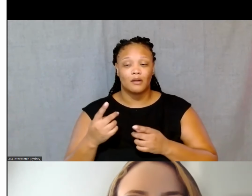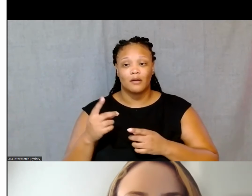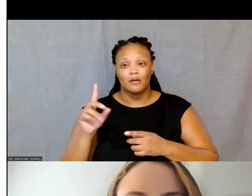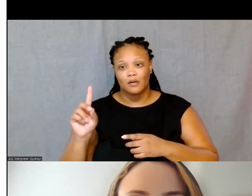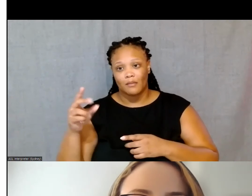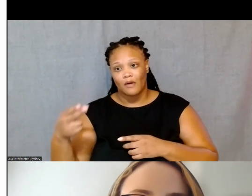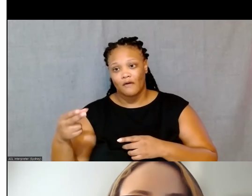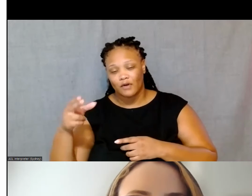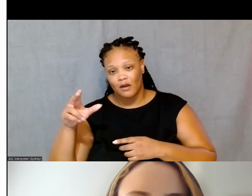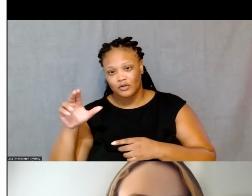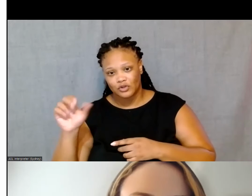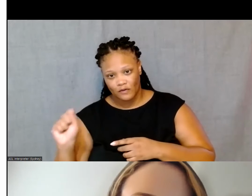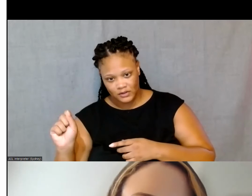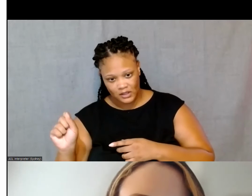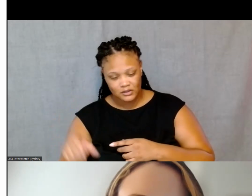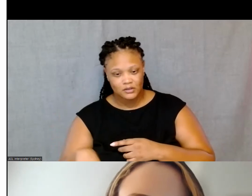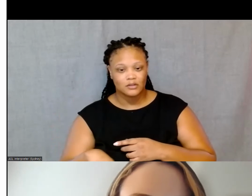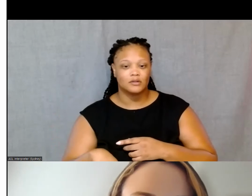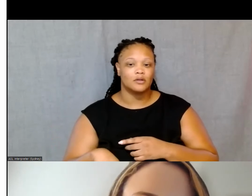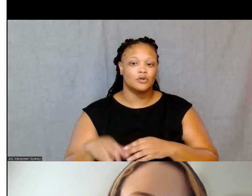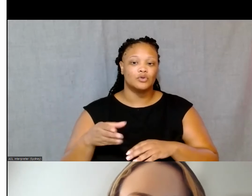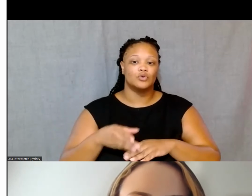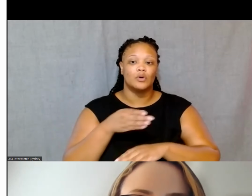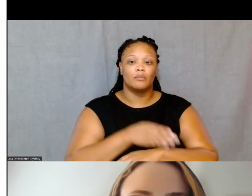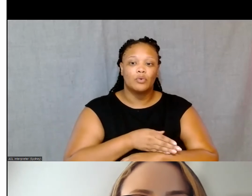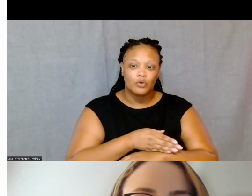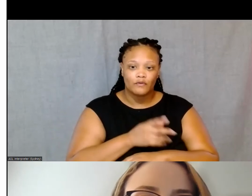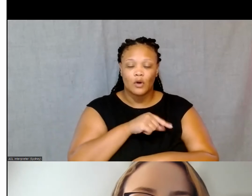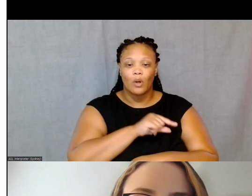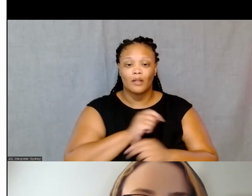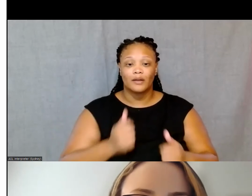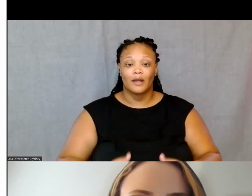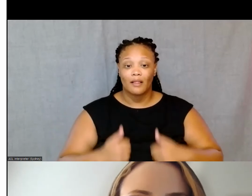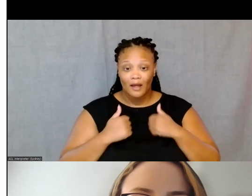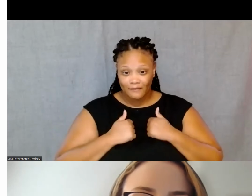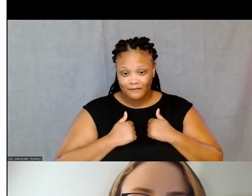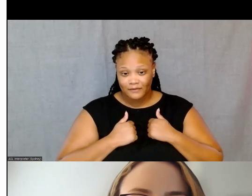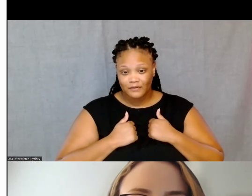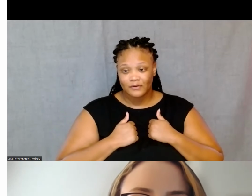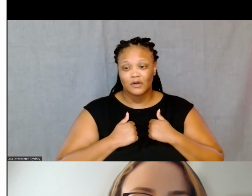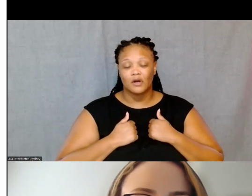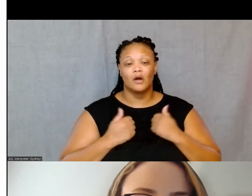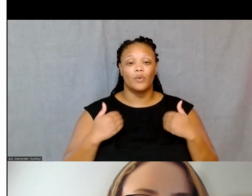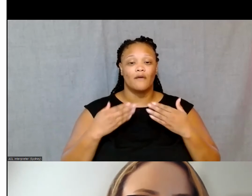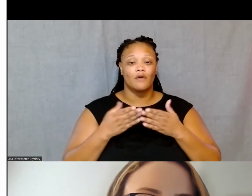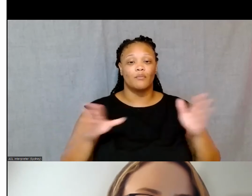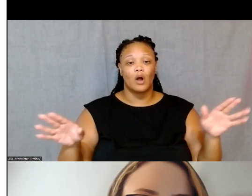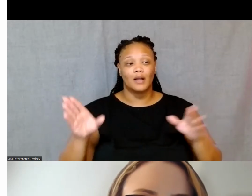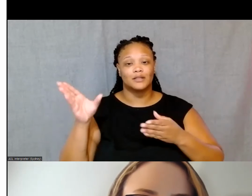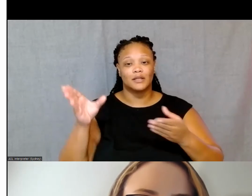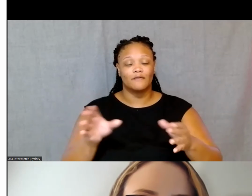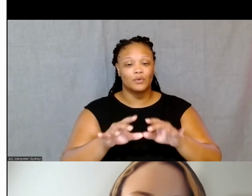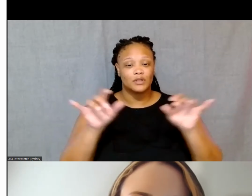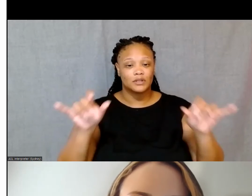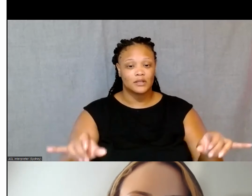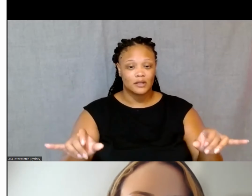health outcomes of the state's population. And they're doing that by implementing broad delivery system, program, and payment